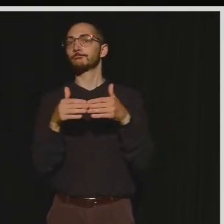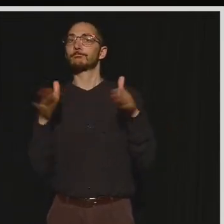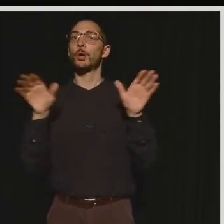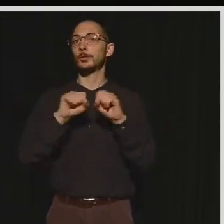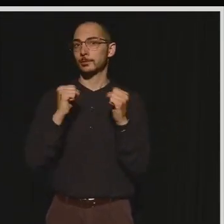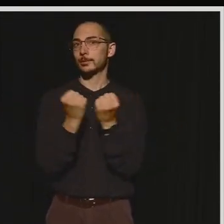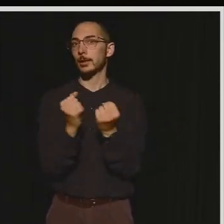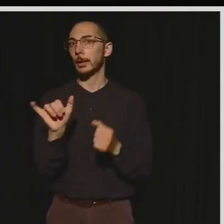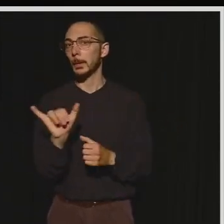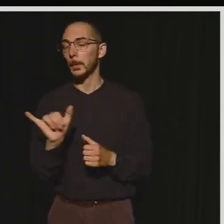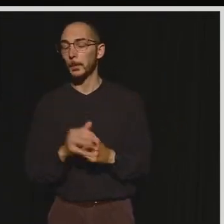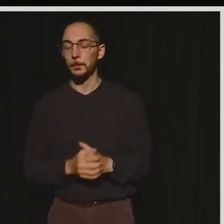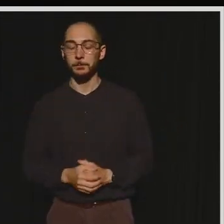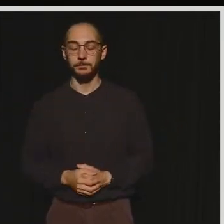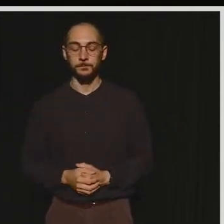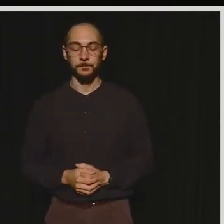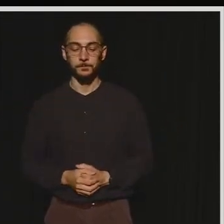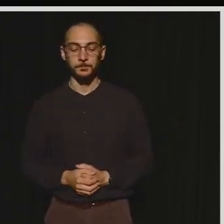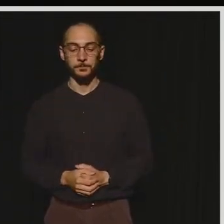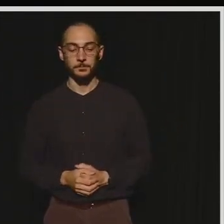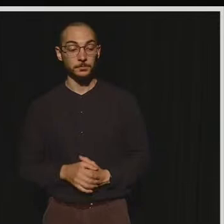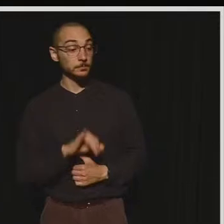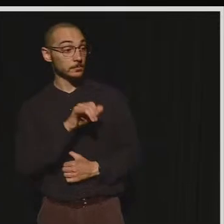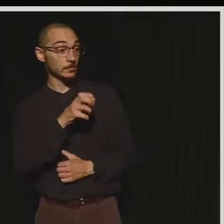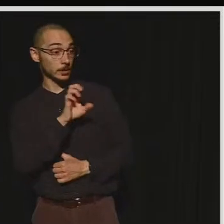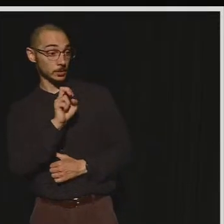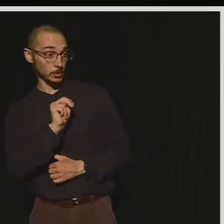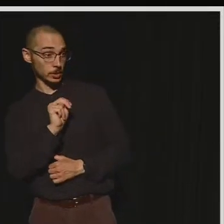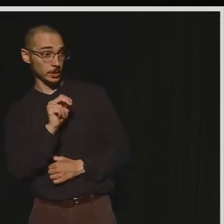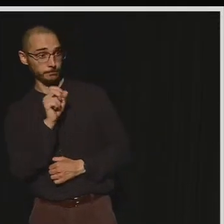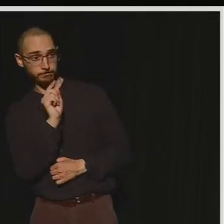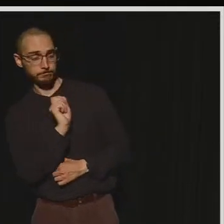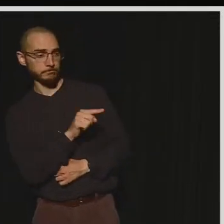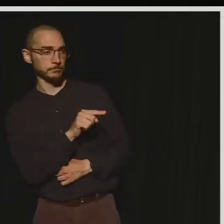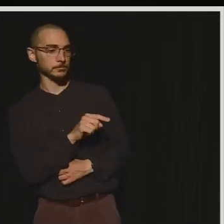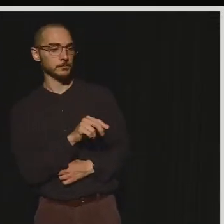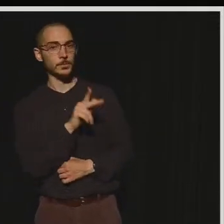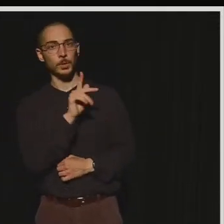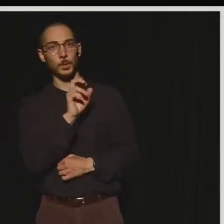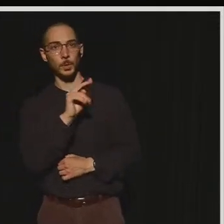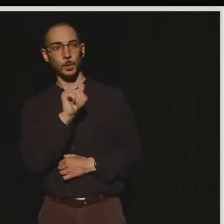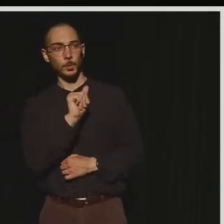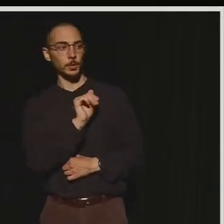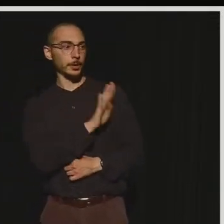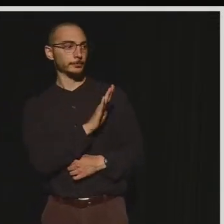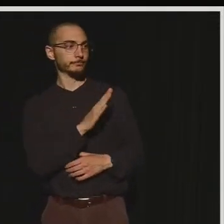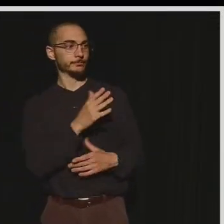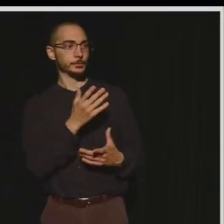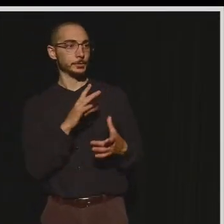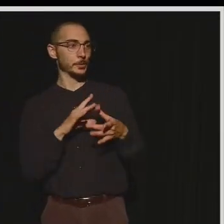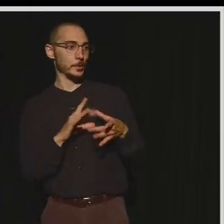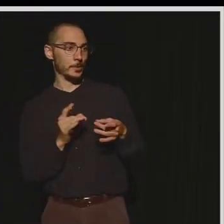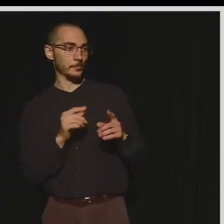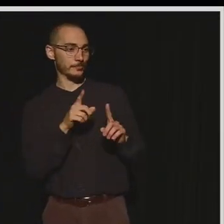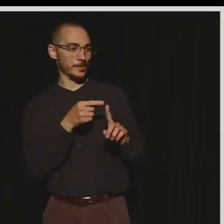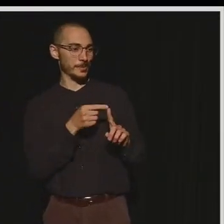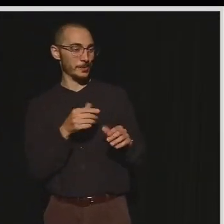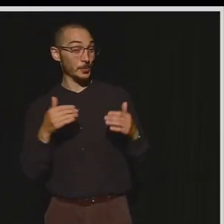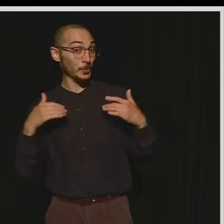and young people aren't having it. And I know you've worked extensively with young people, but I'm also curious on